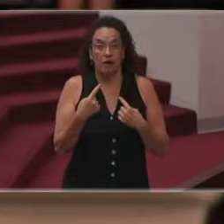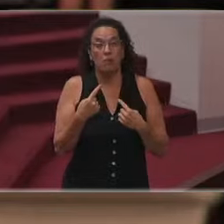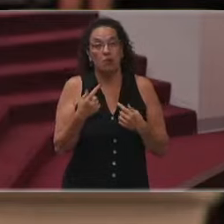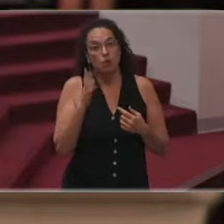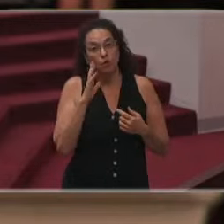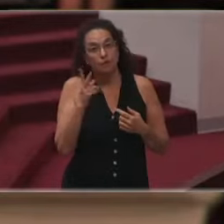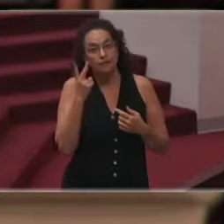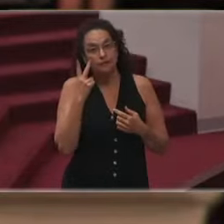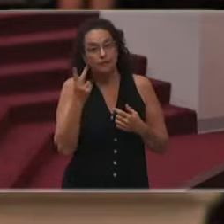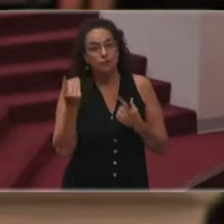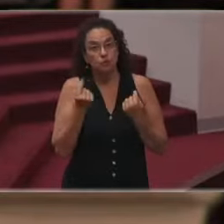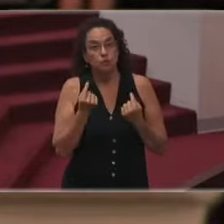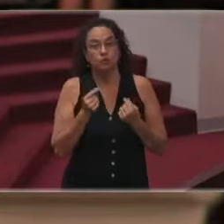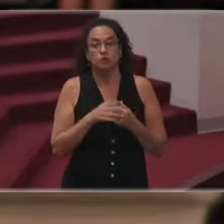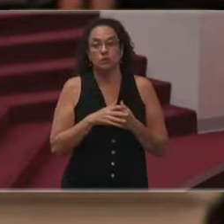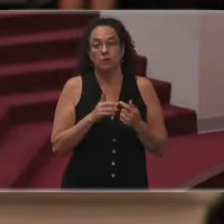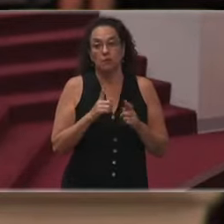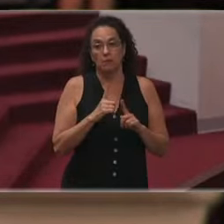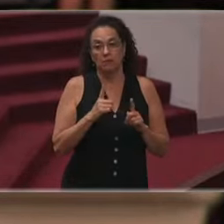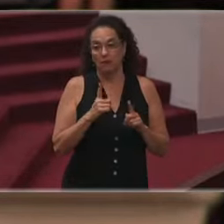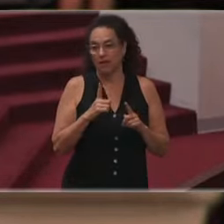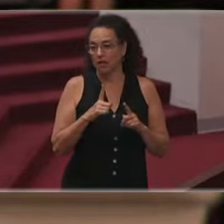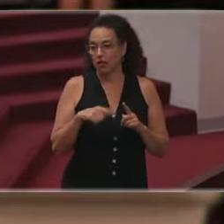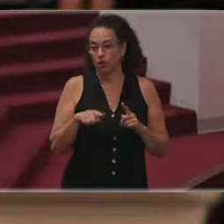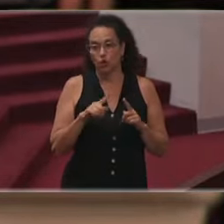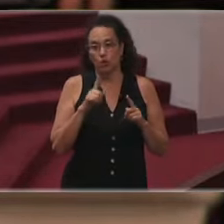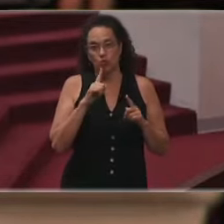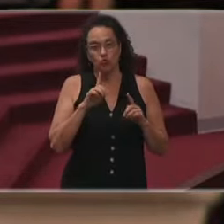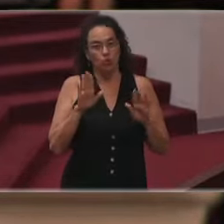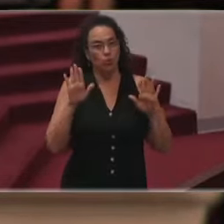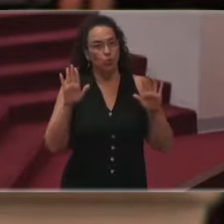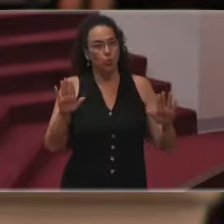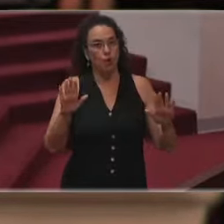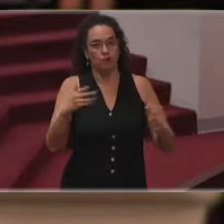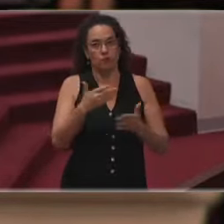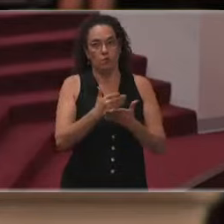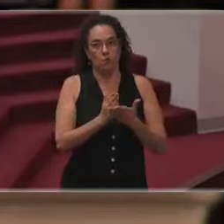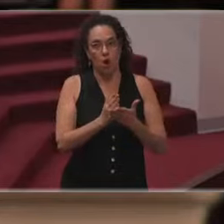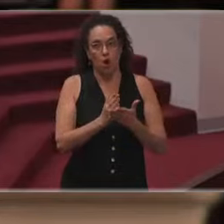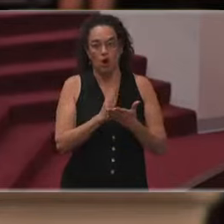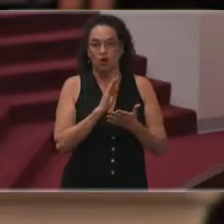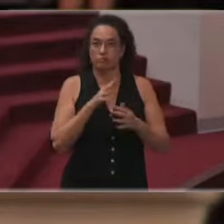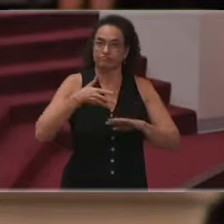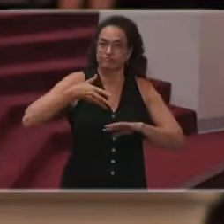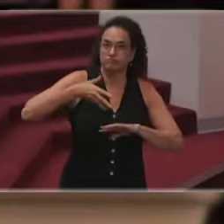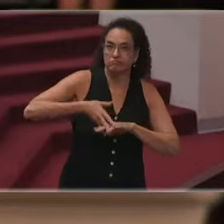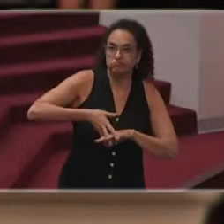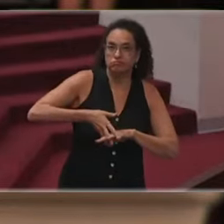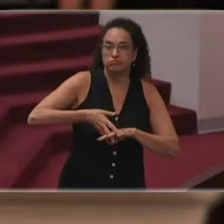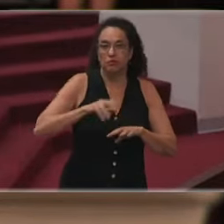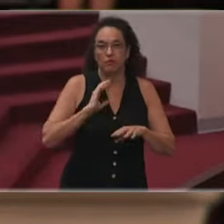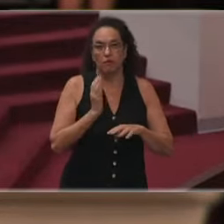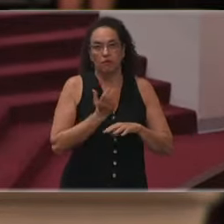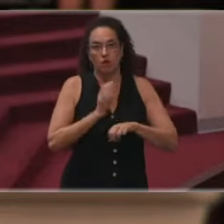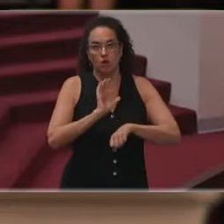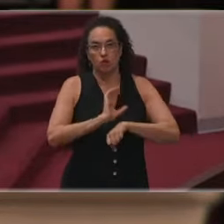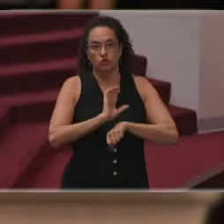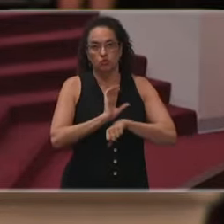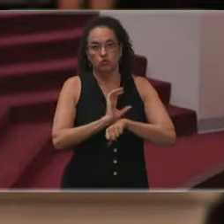But you are a tremendous part of the fabric of this ministry.